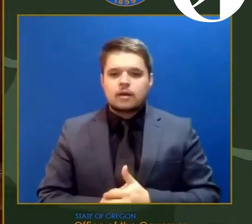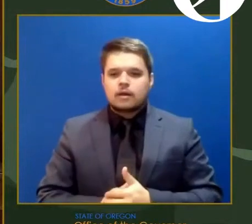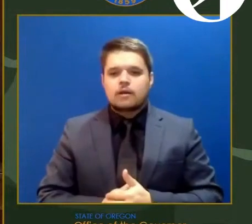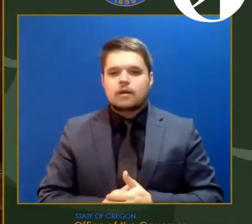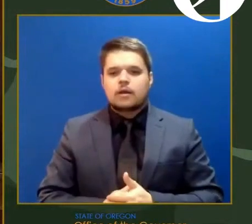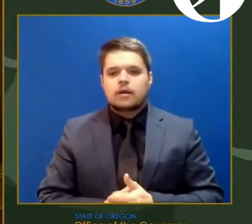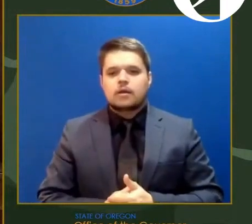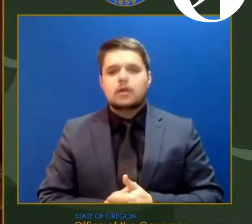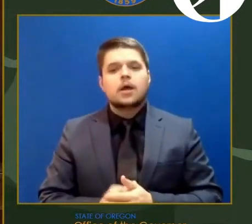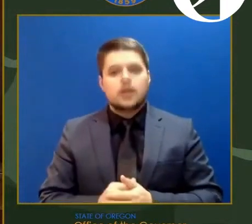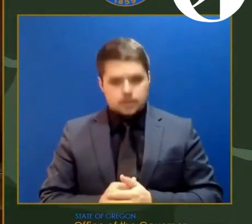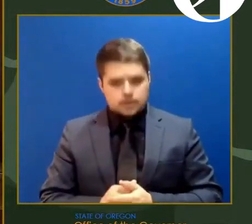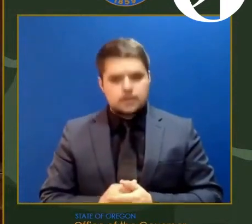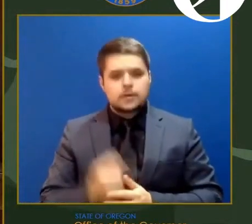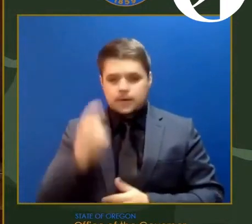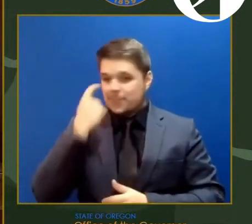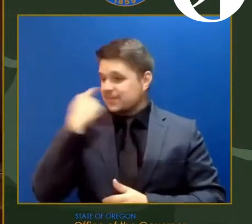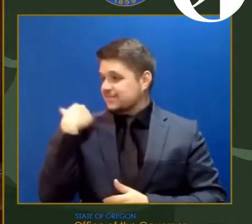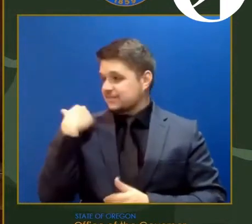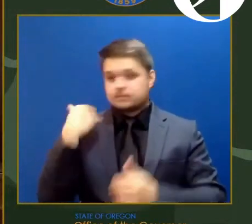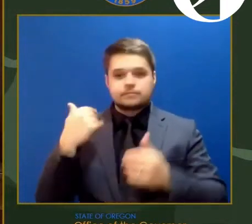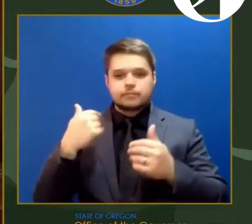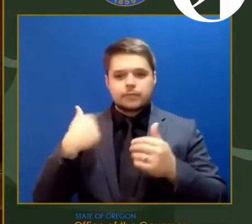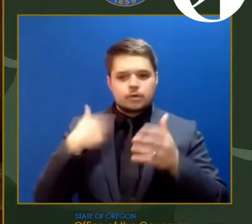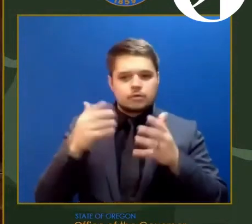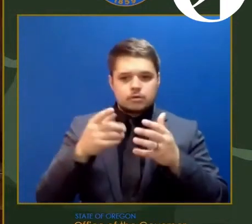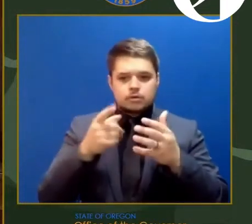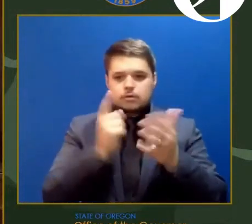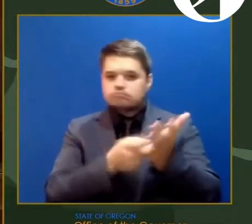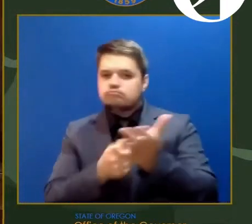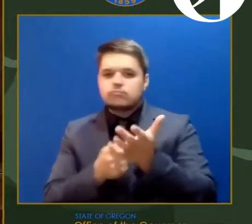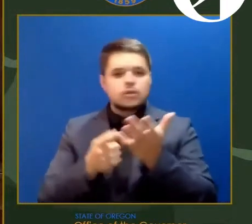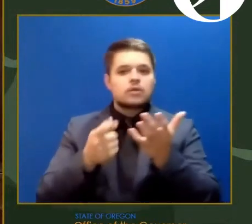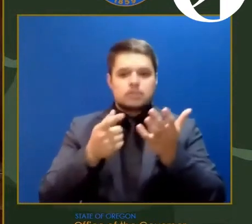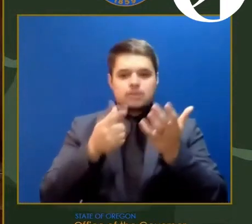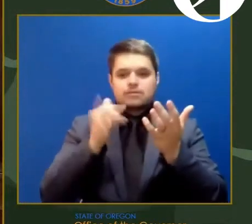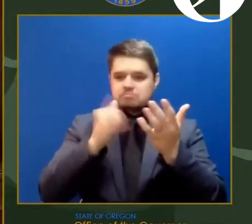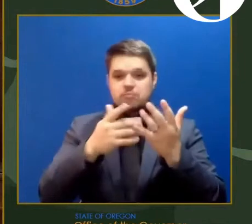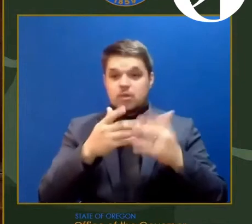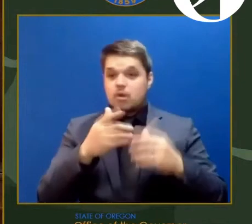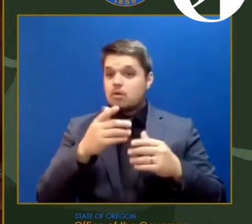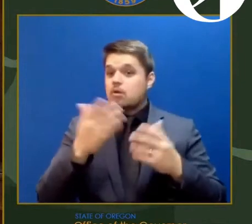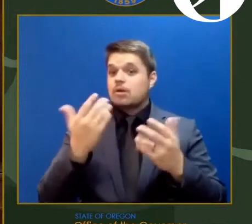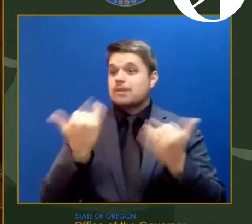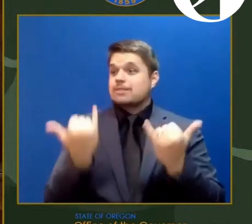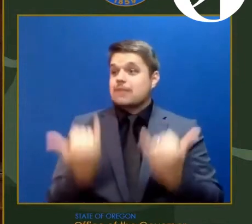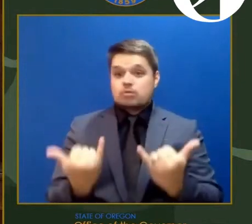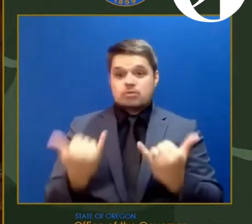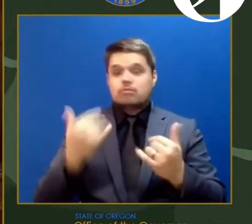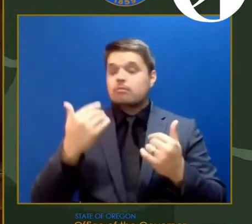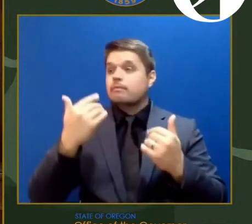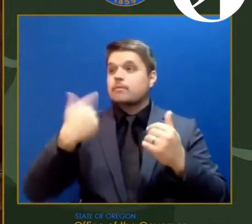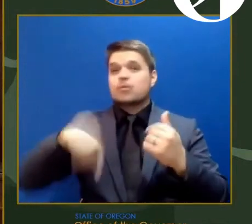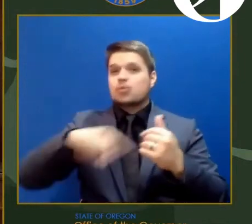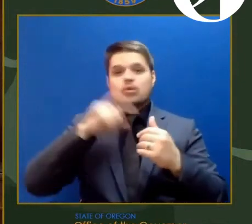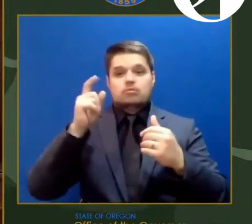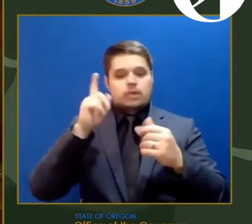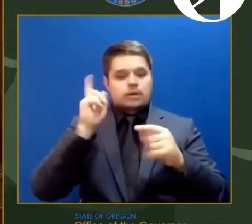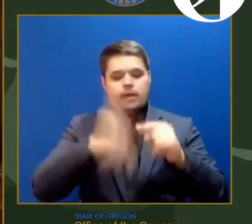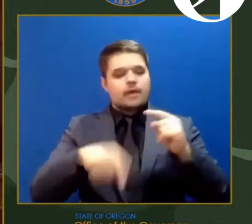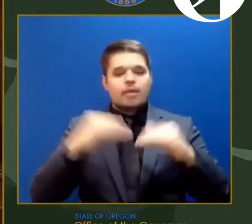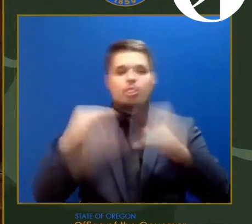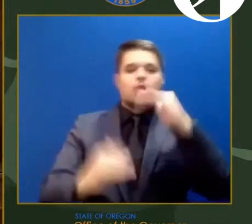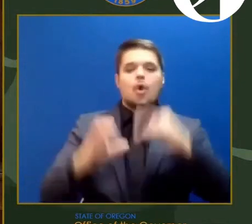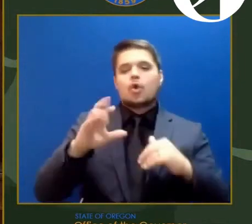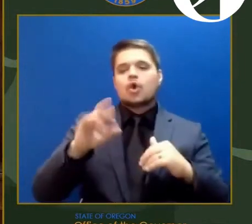to operate with two systems of justice in our country. One that benefits the wealthy and harms the